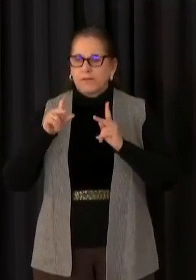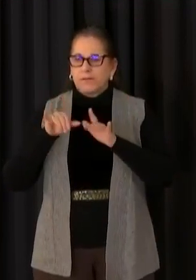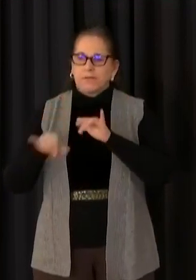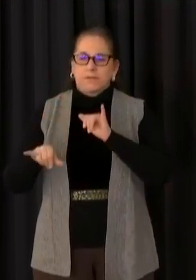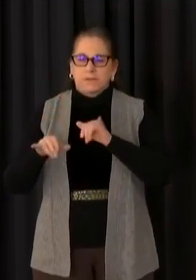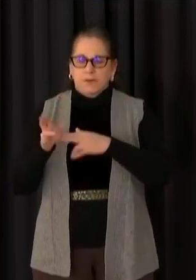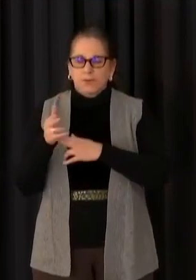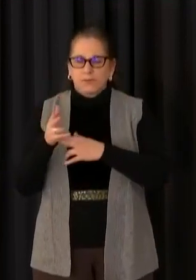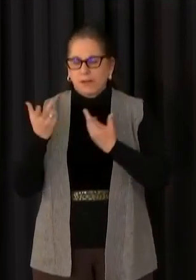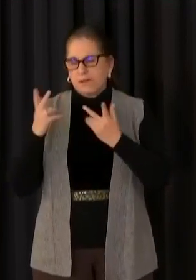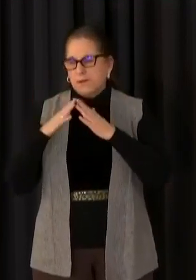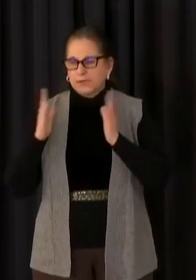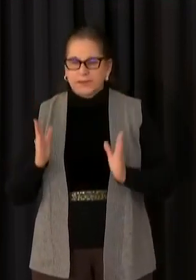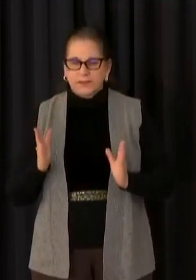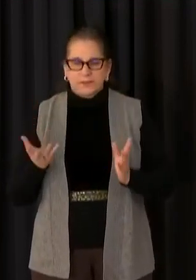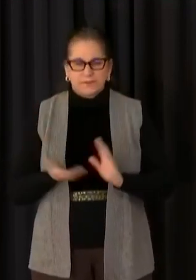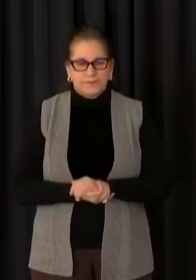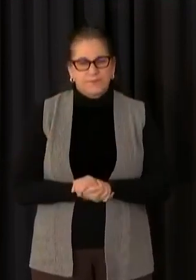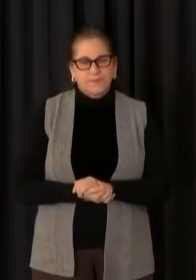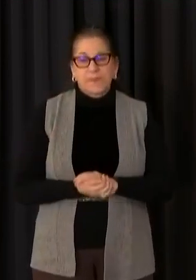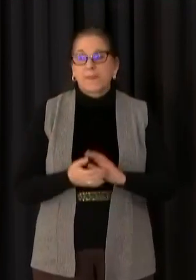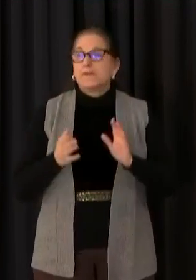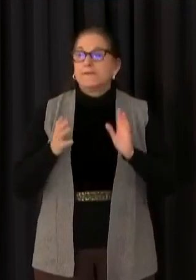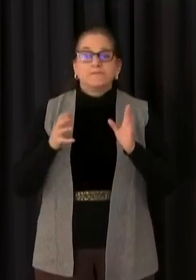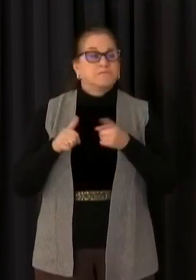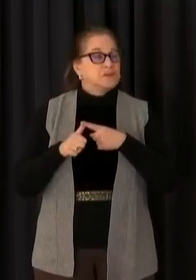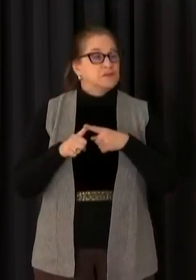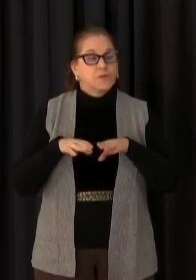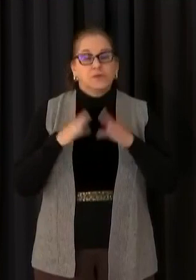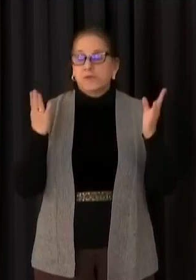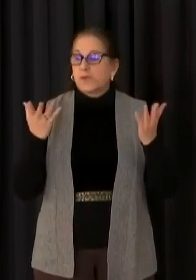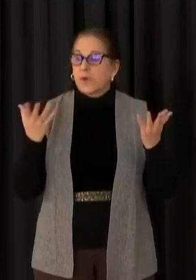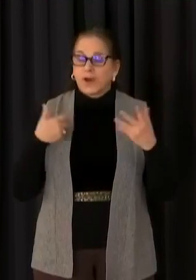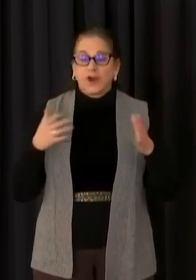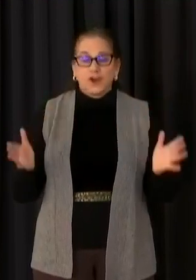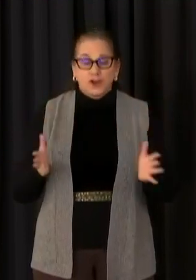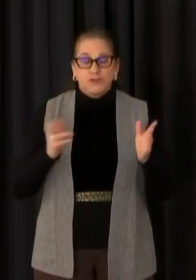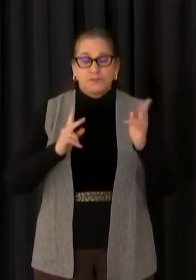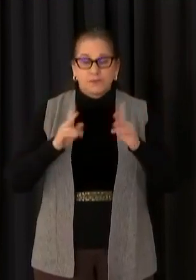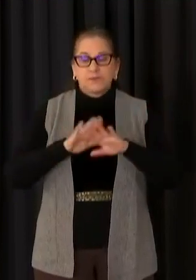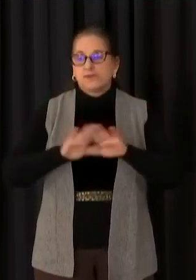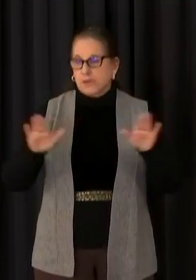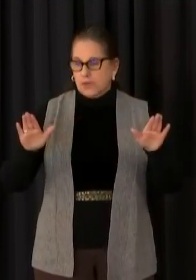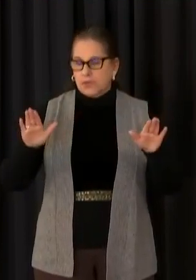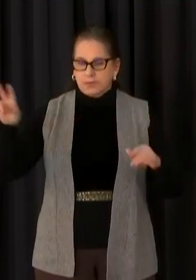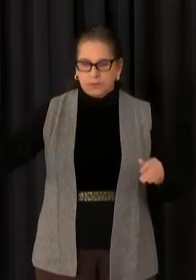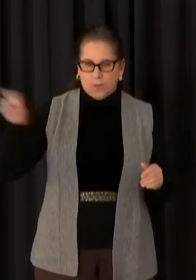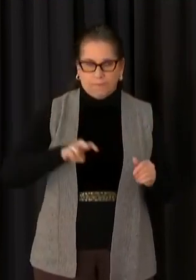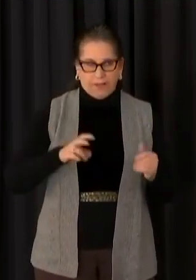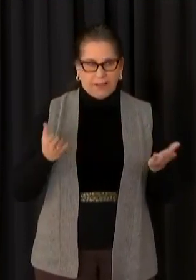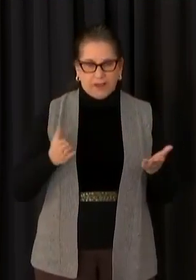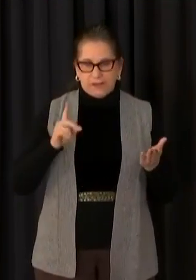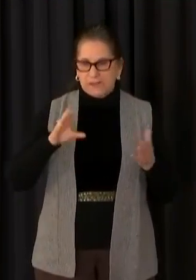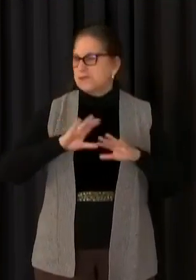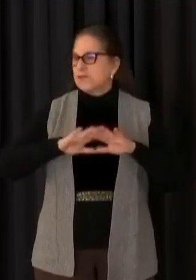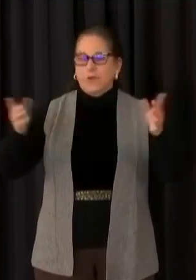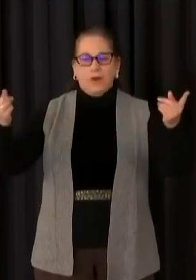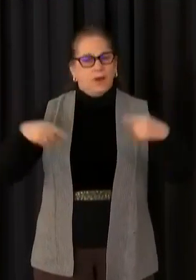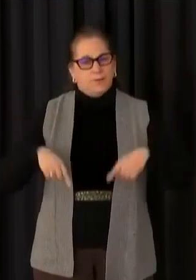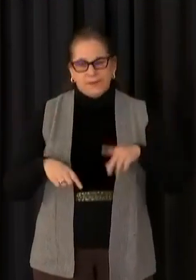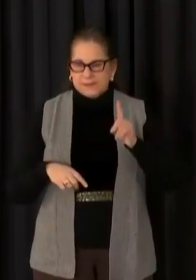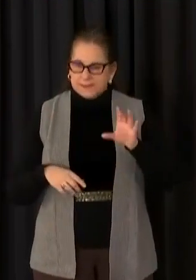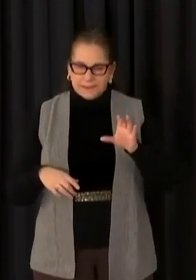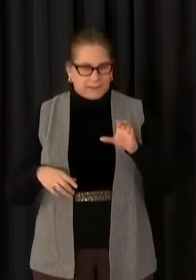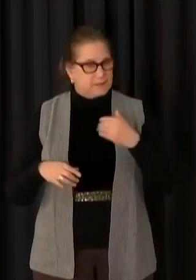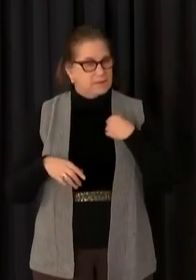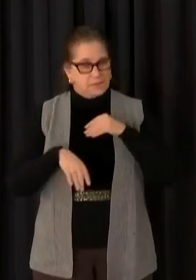our encouragement that people not travel here. So we haven't made any determinations yet, but we're trying to give a lot of